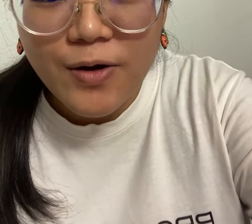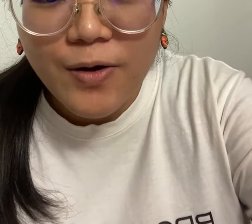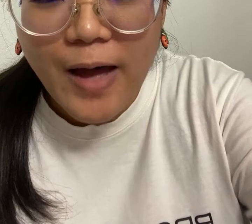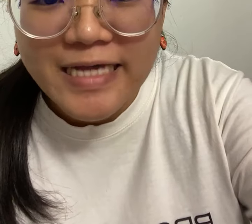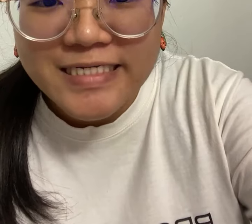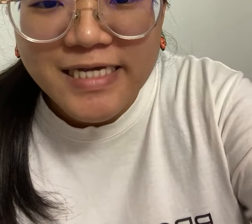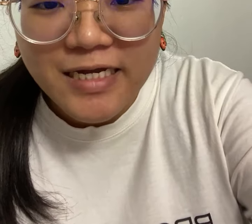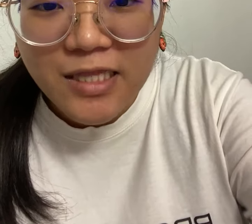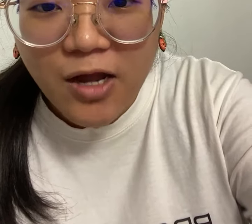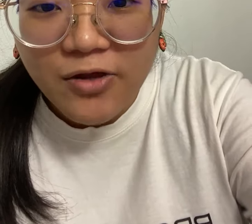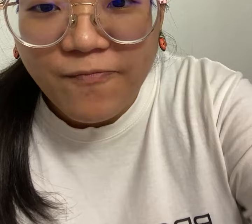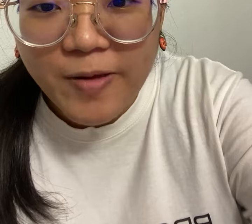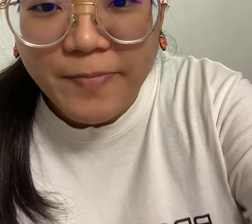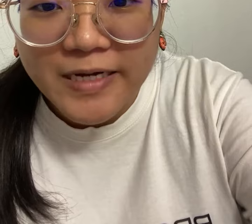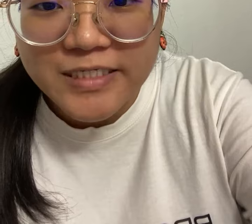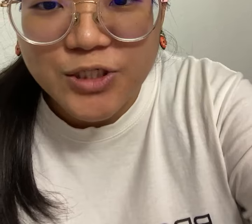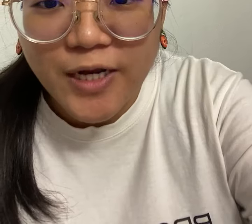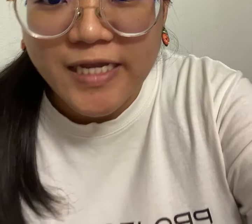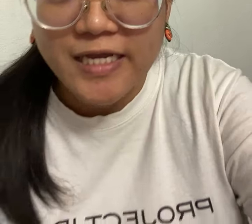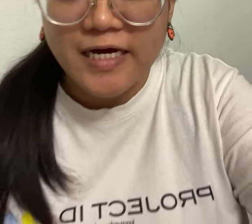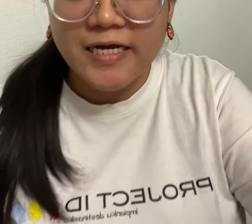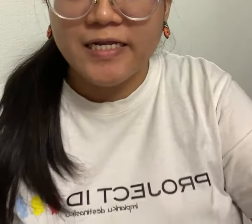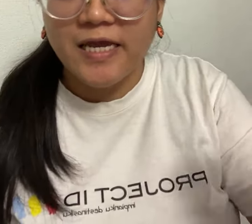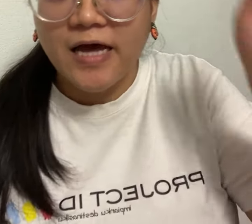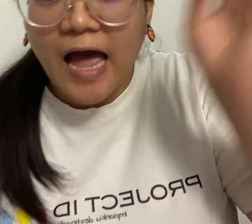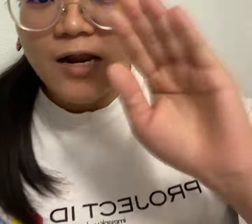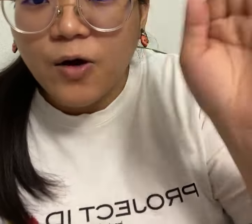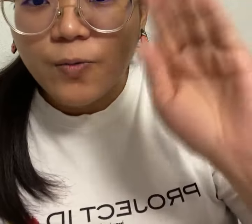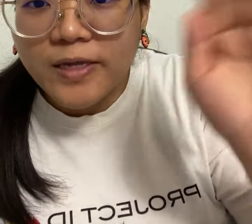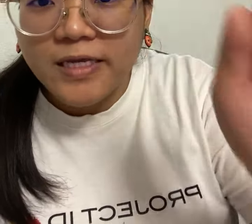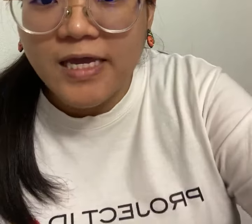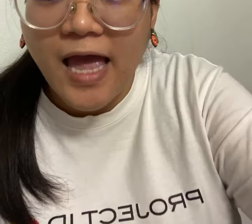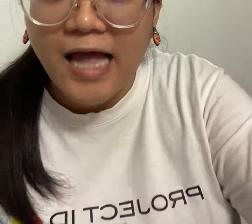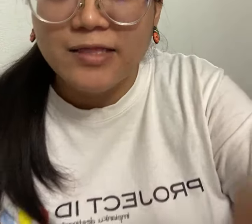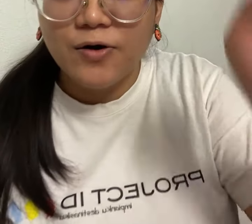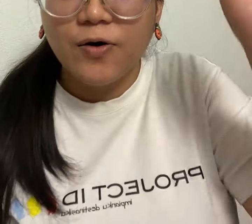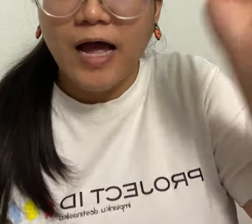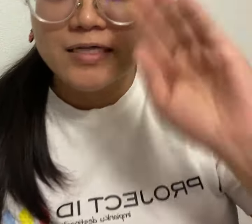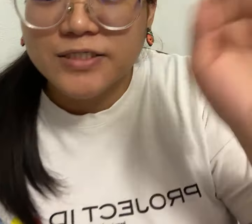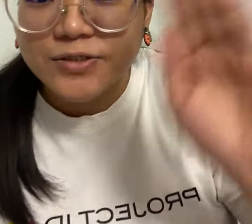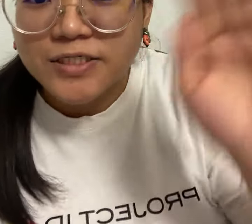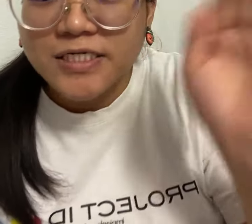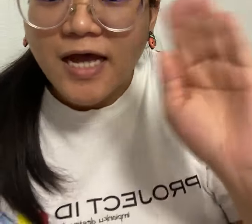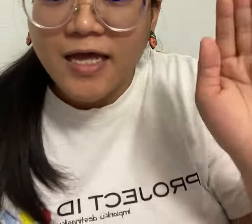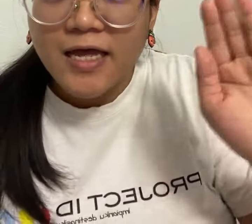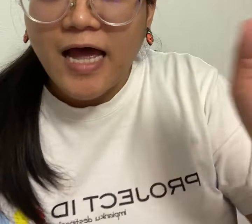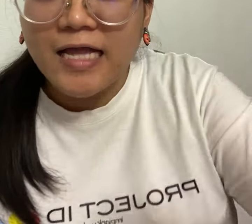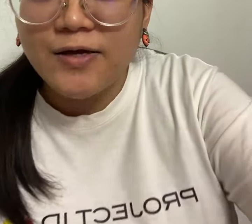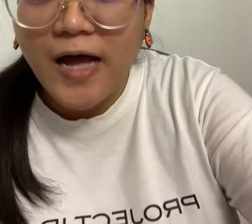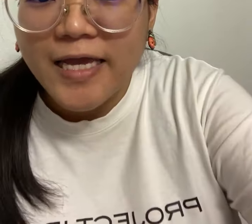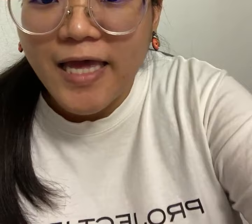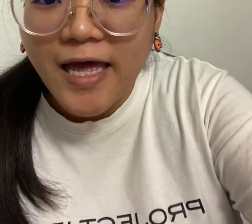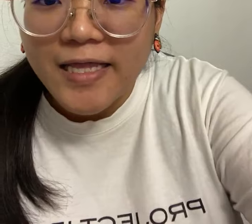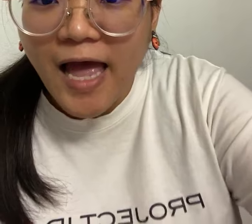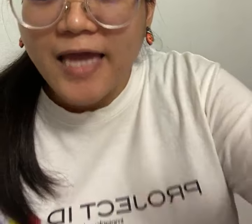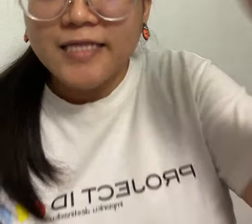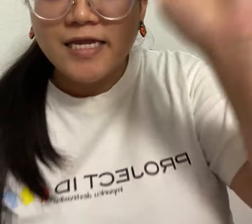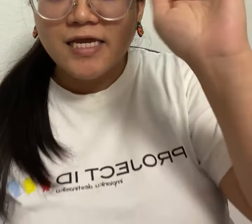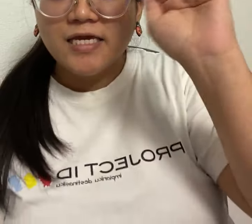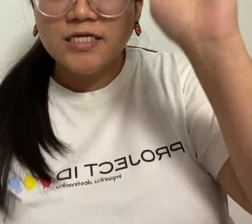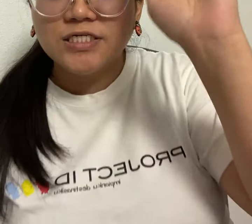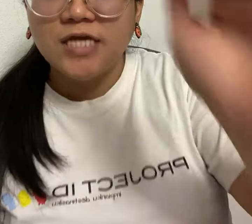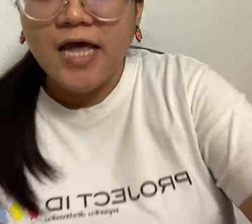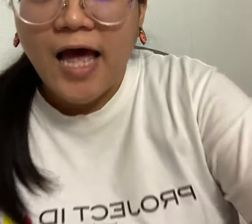Hello, I see a lot of people is joining in here. Hello Wen Yi, hello An Sun Xia, hello Aya,